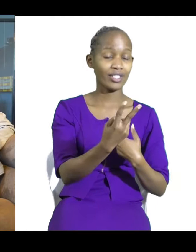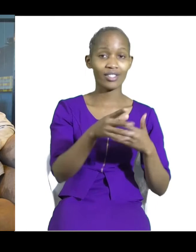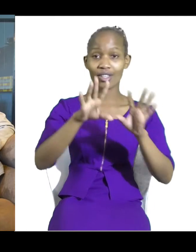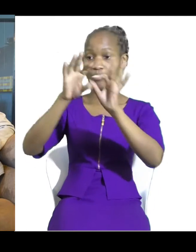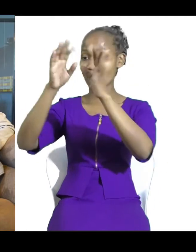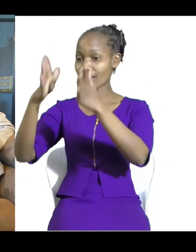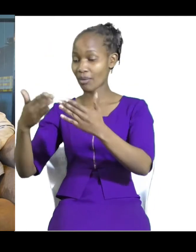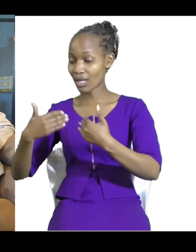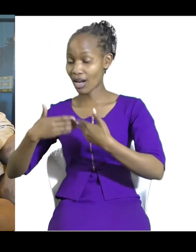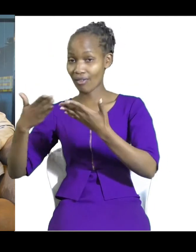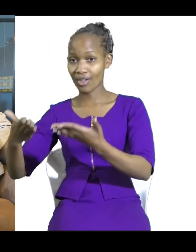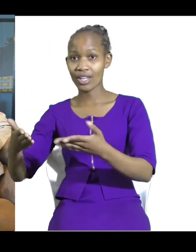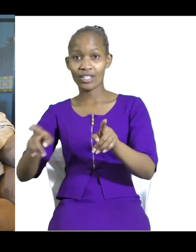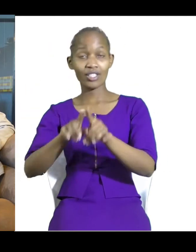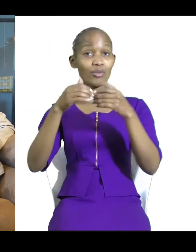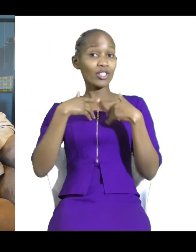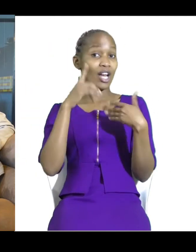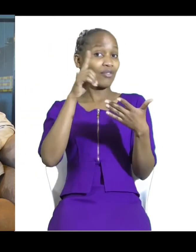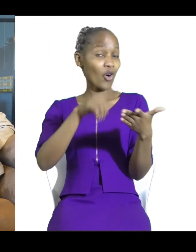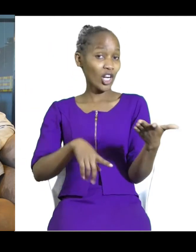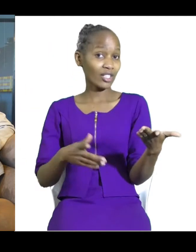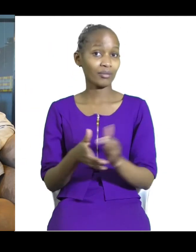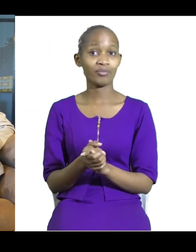it should have sign language, and it should also have